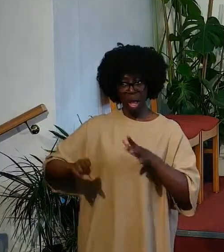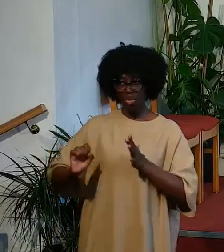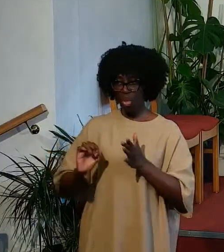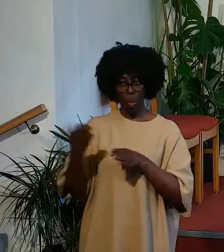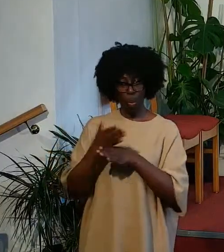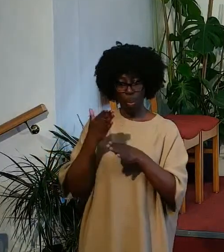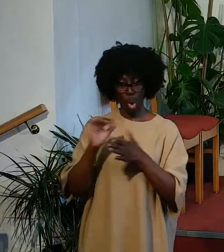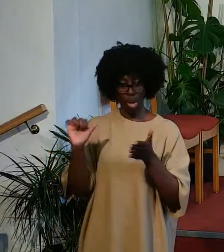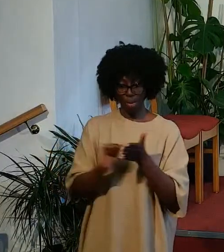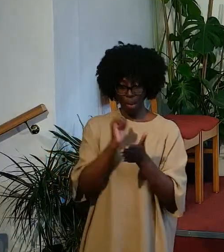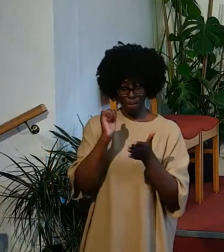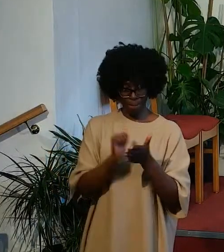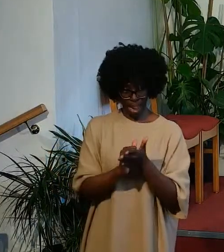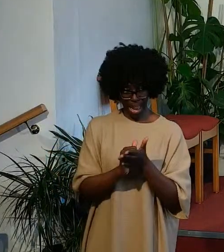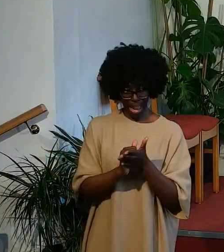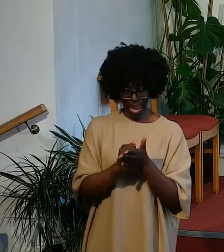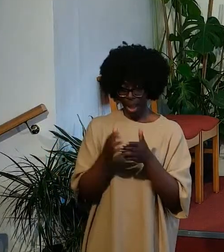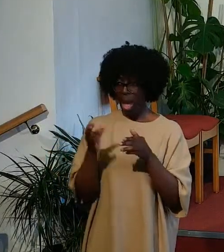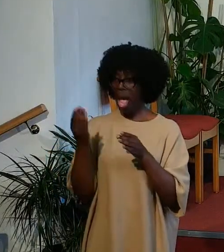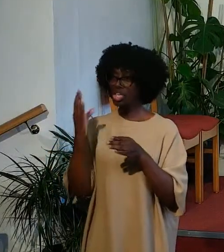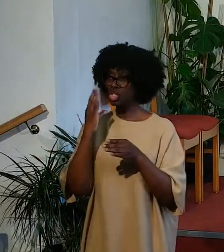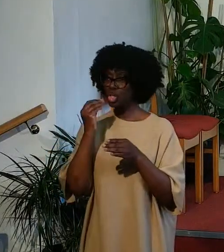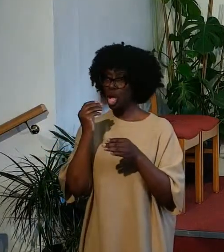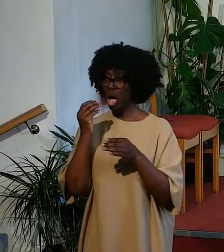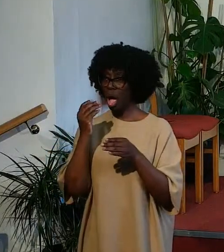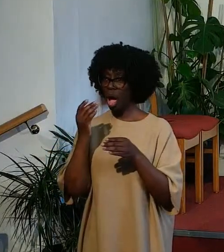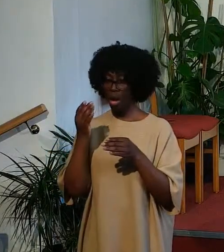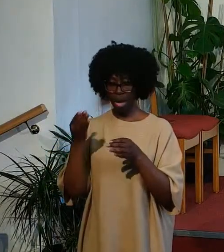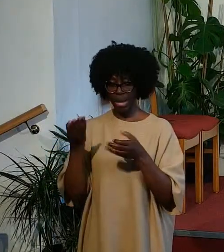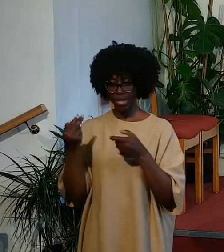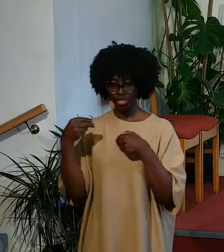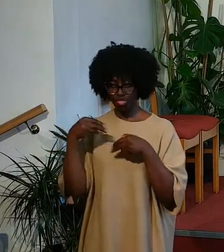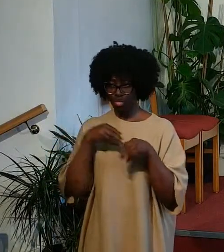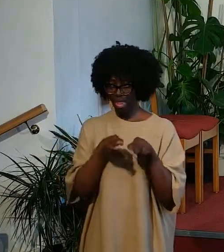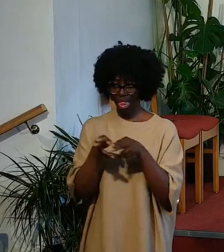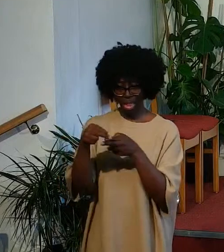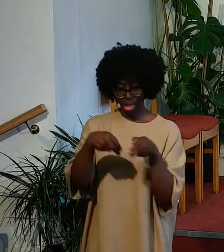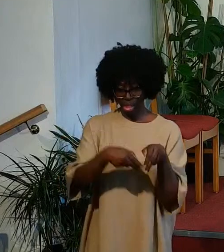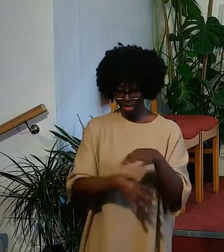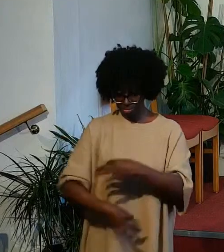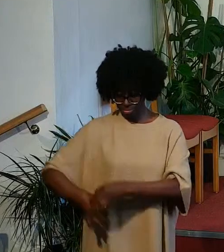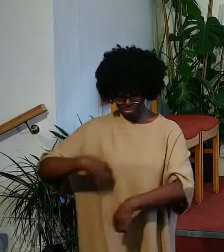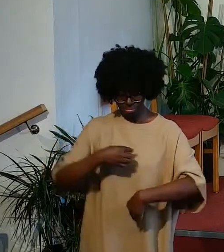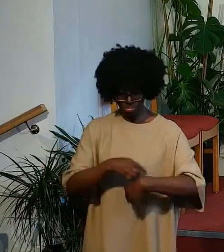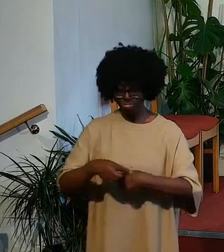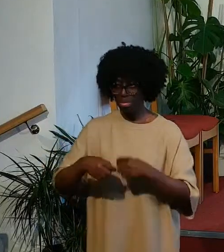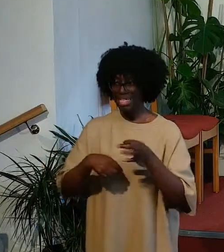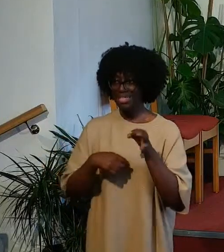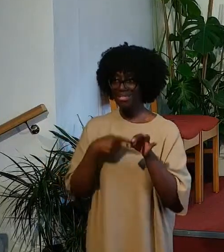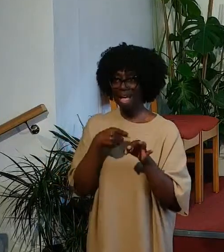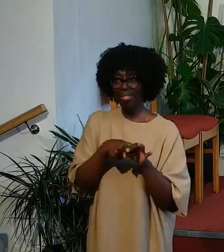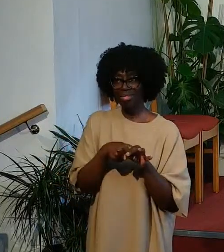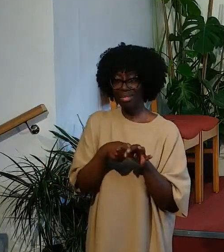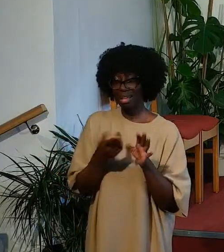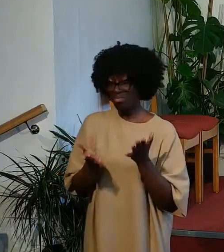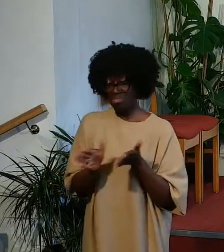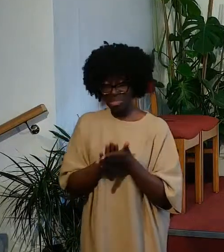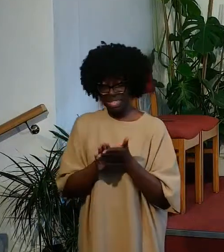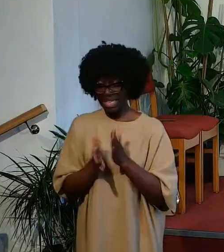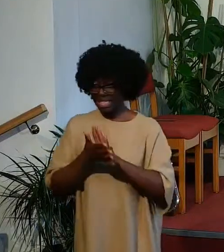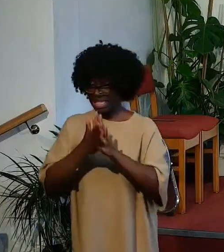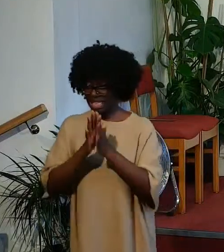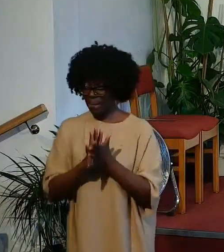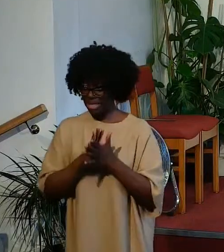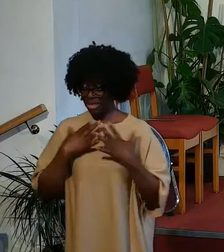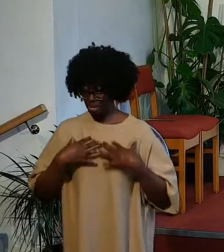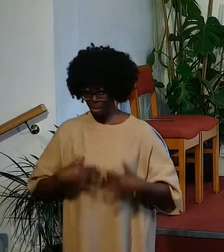is swimming around the cells and then causing damage in the same way glucose damages other parts of the body. And